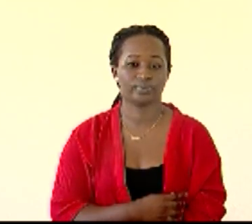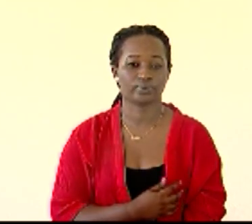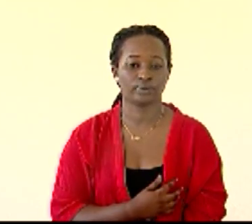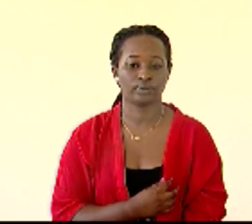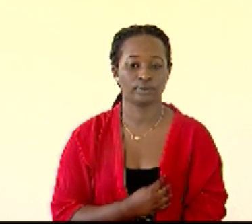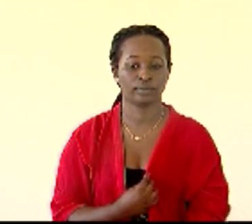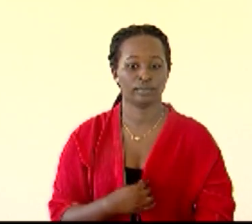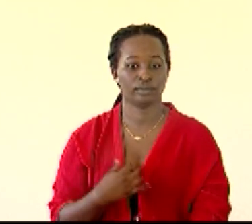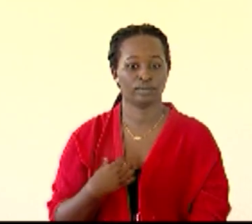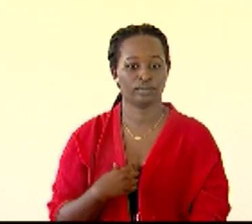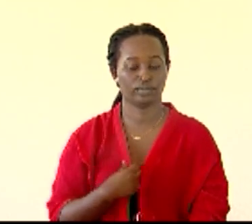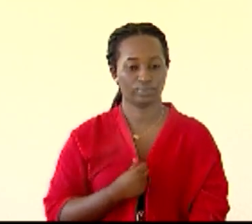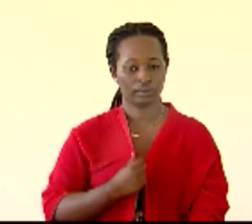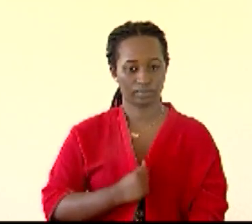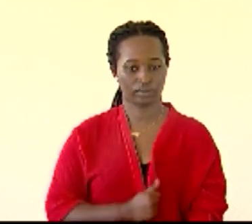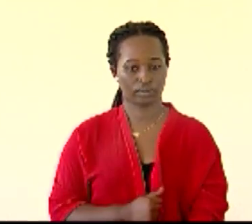Now,